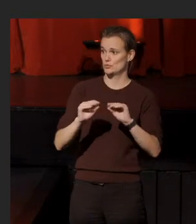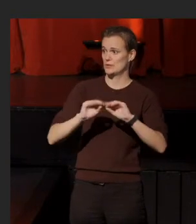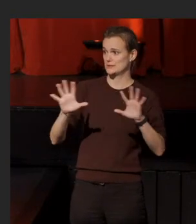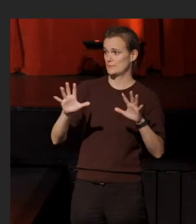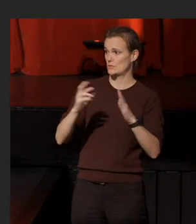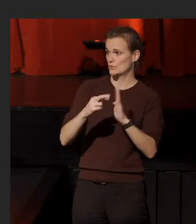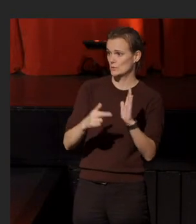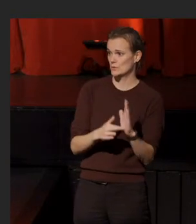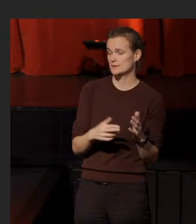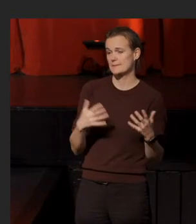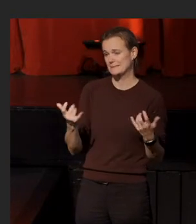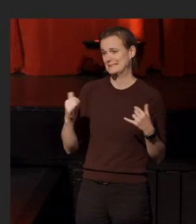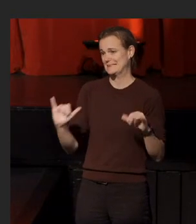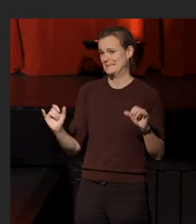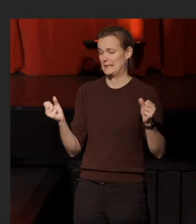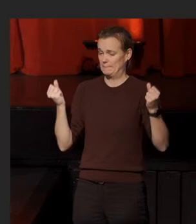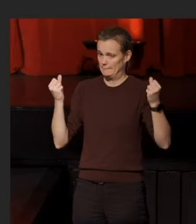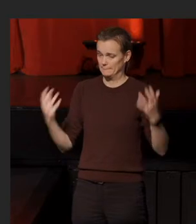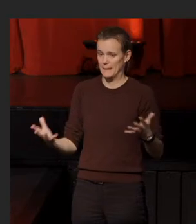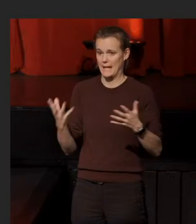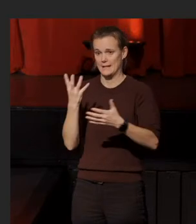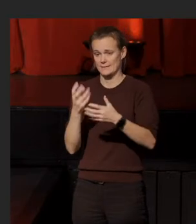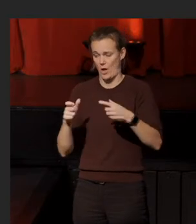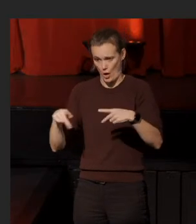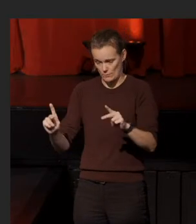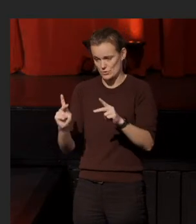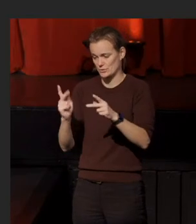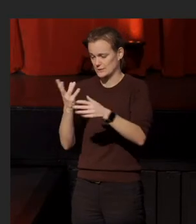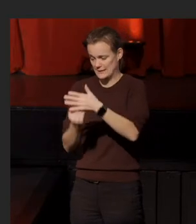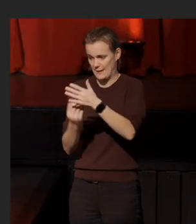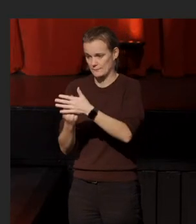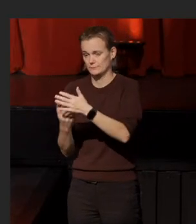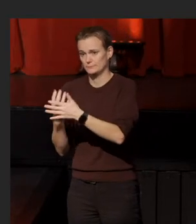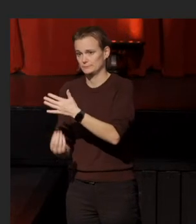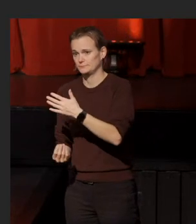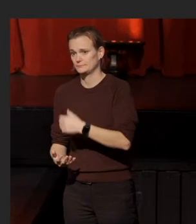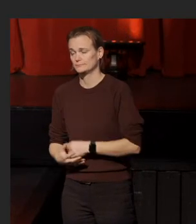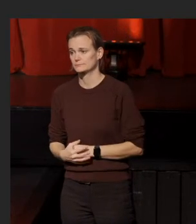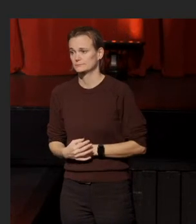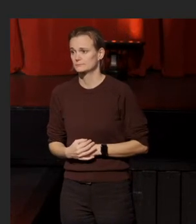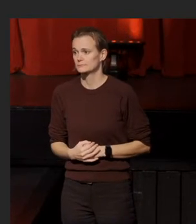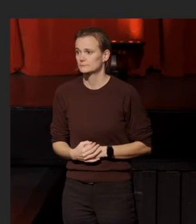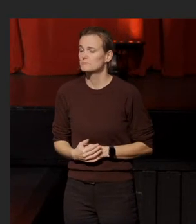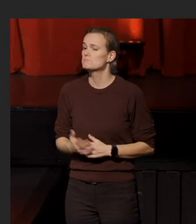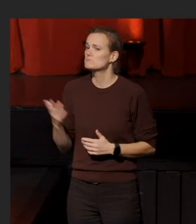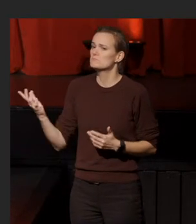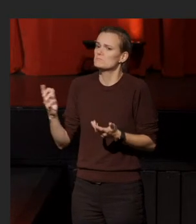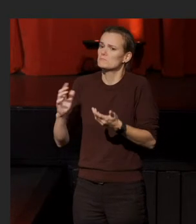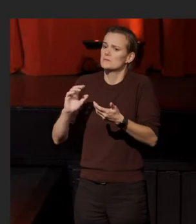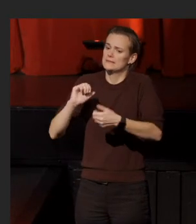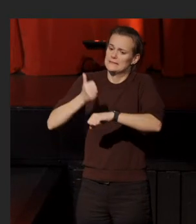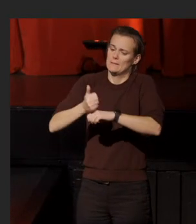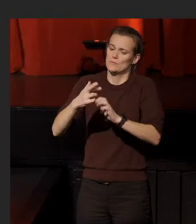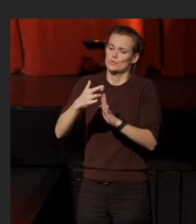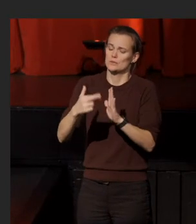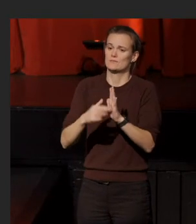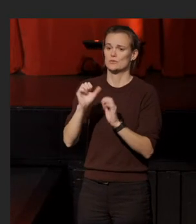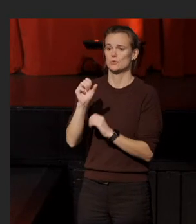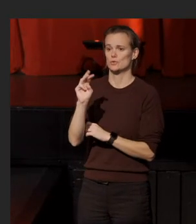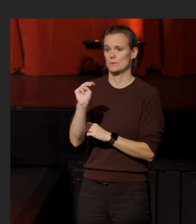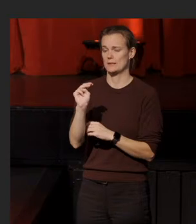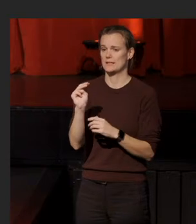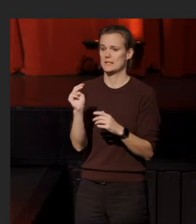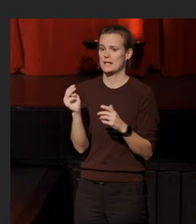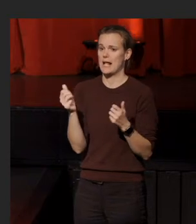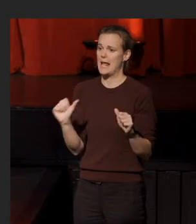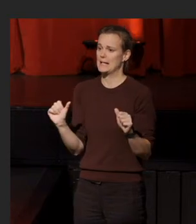there are still major gaps. Are there other ways in which regulating social media can backfire some proposals that could actually make things